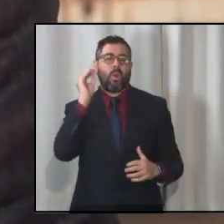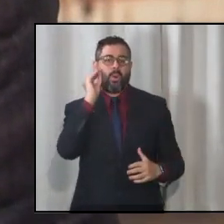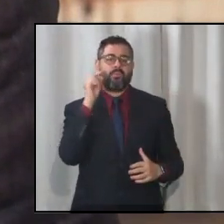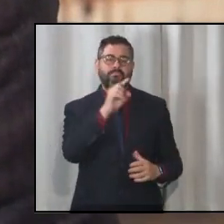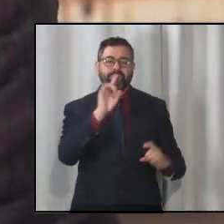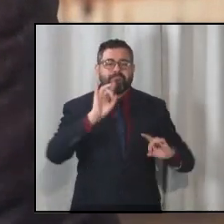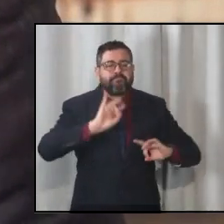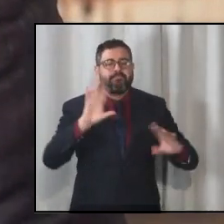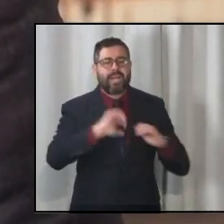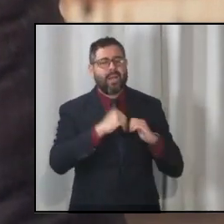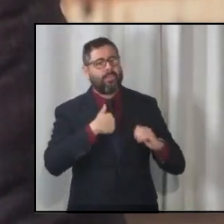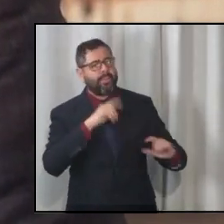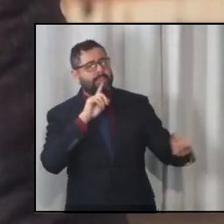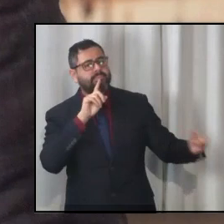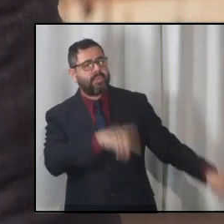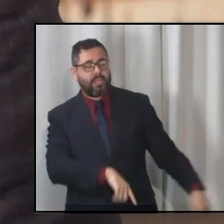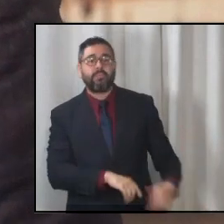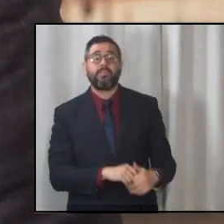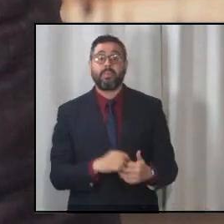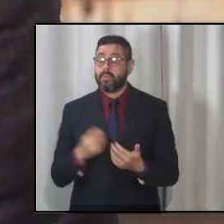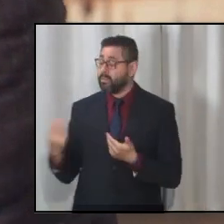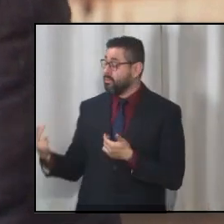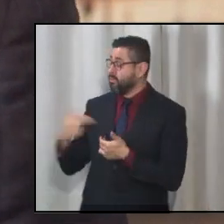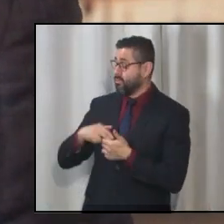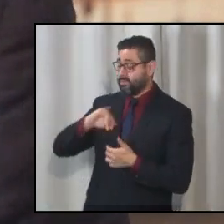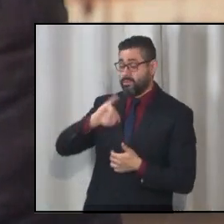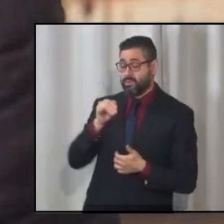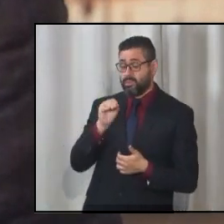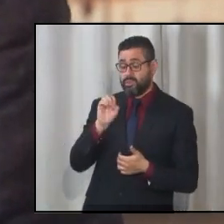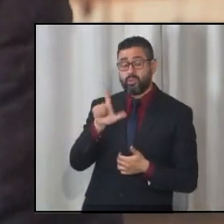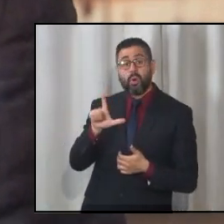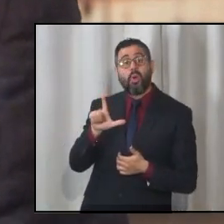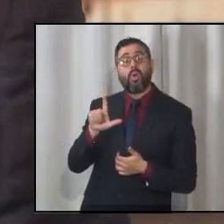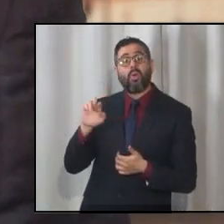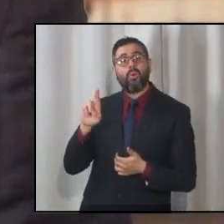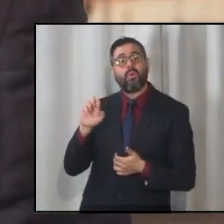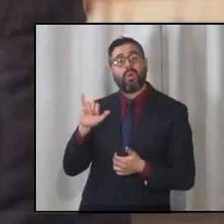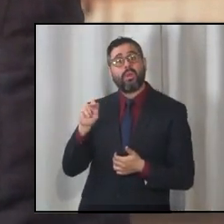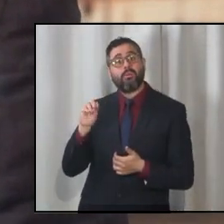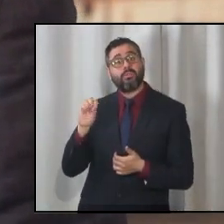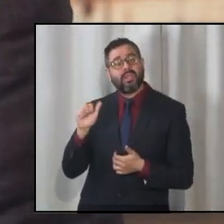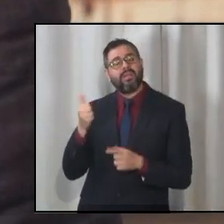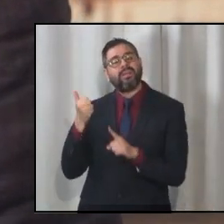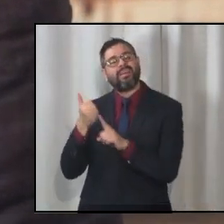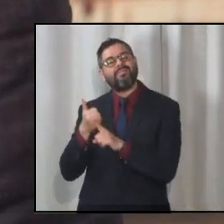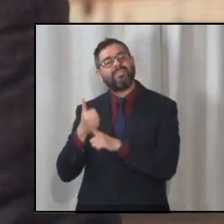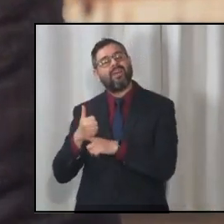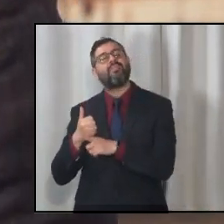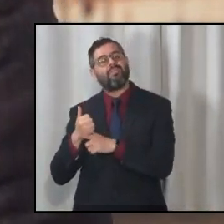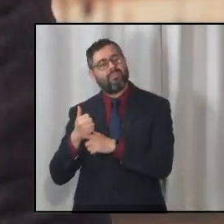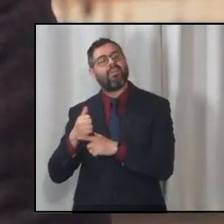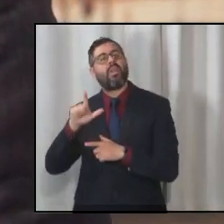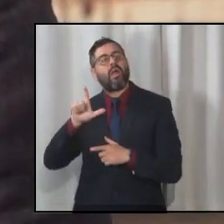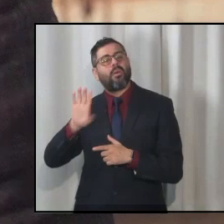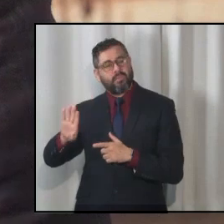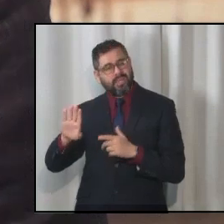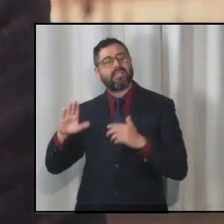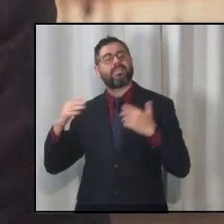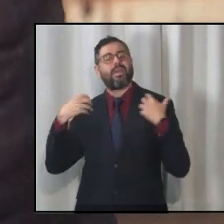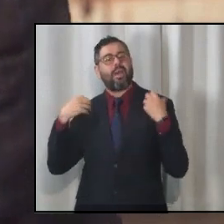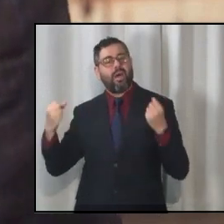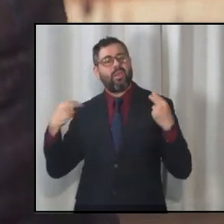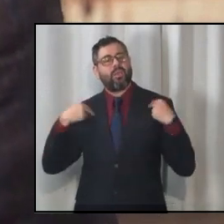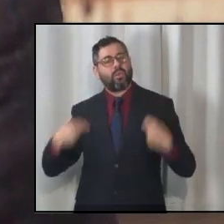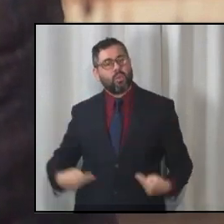Long Beach. Today, I'm joined by Joel Reynoza, Homeless Service Resource Coordinator for the Long Beach Health and Human